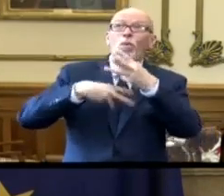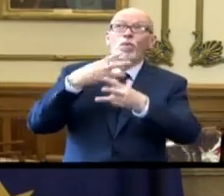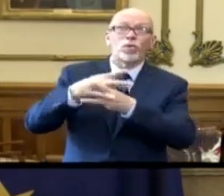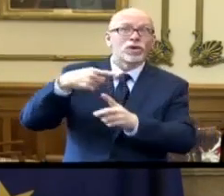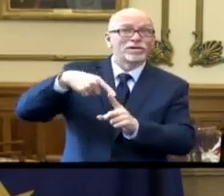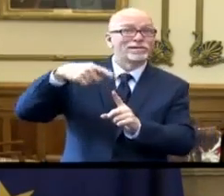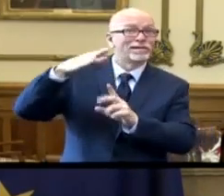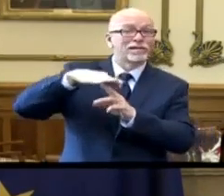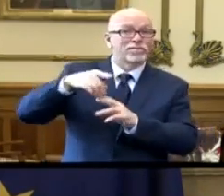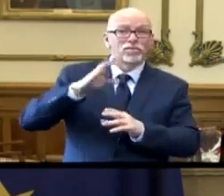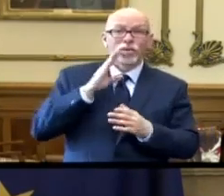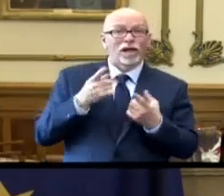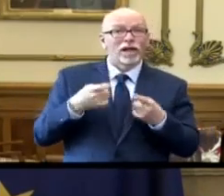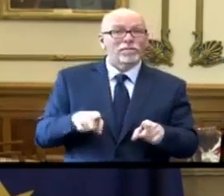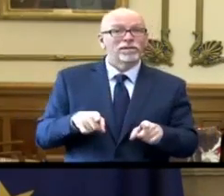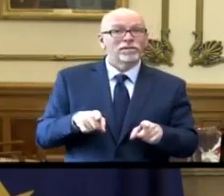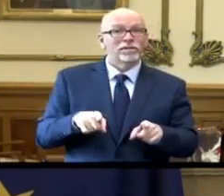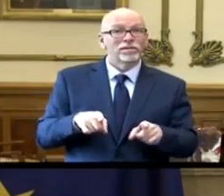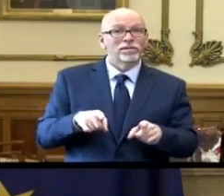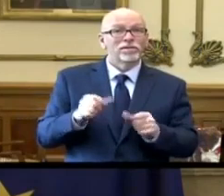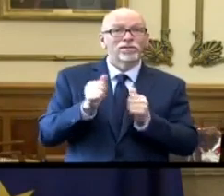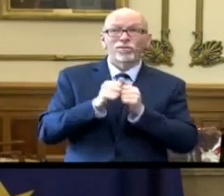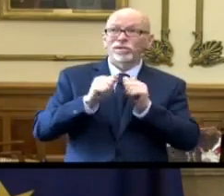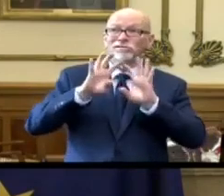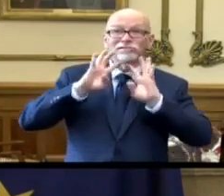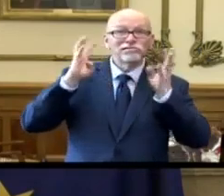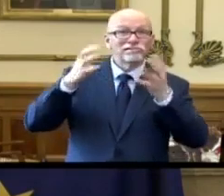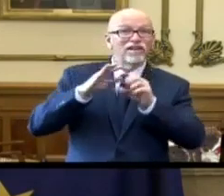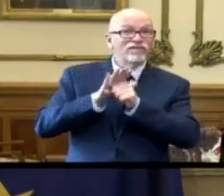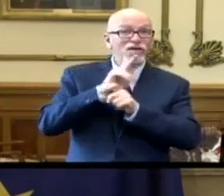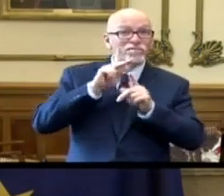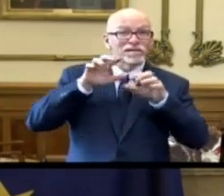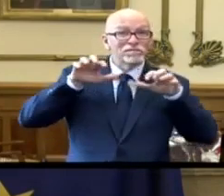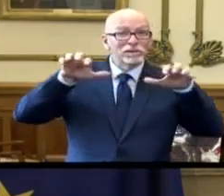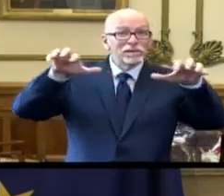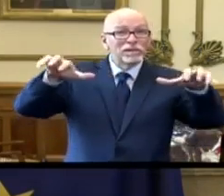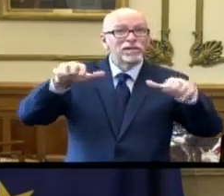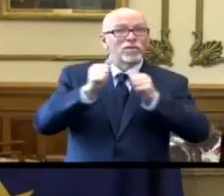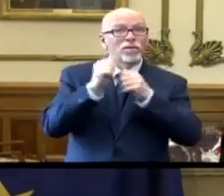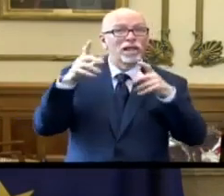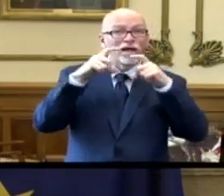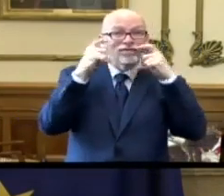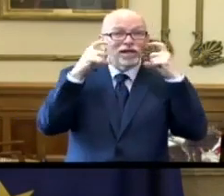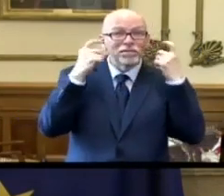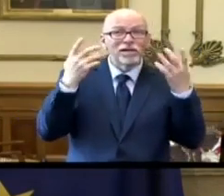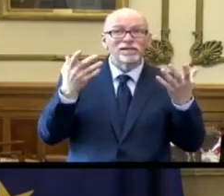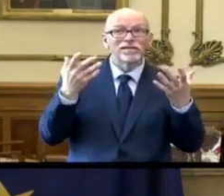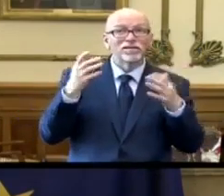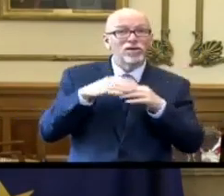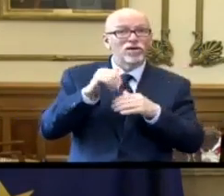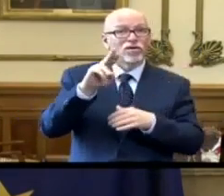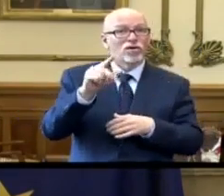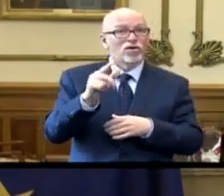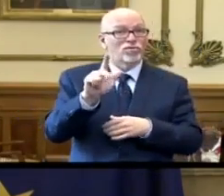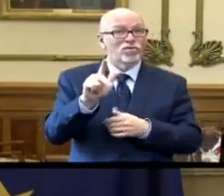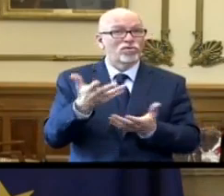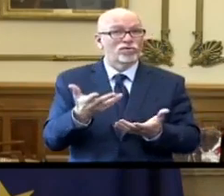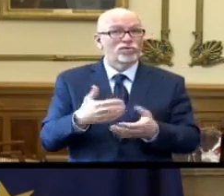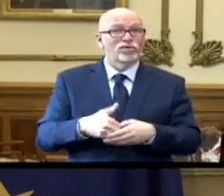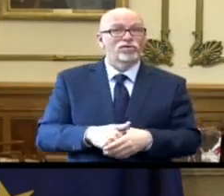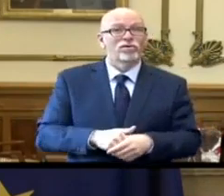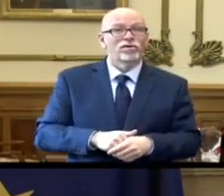world will happen with stands full of people and without face masks on August the